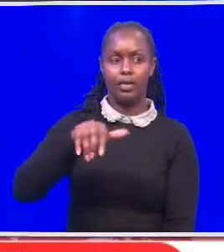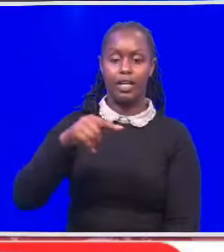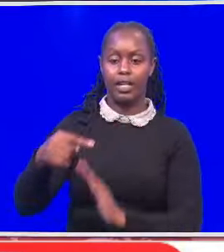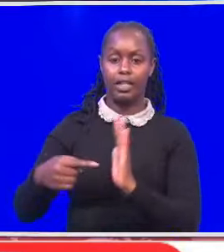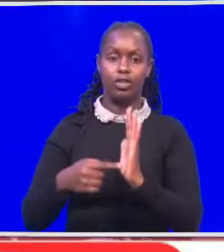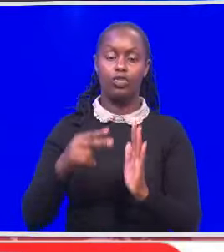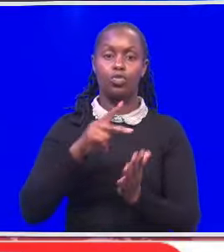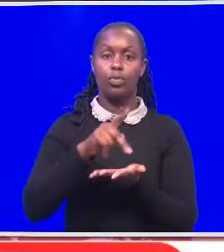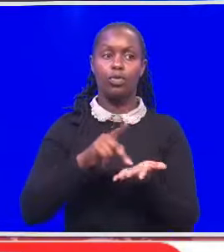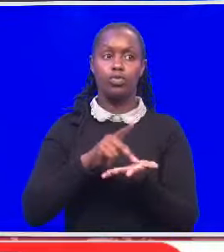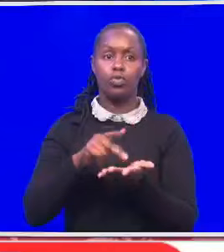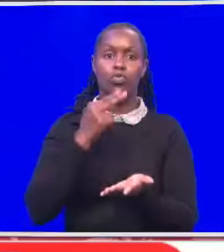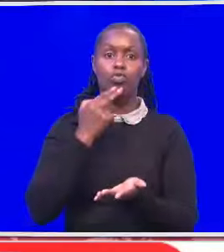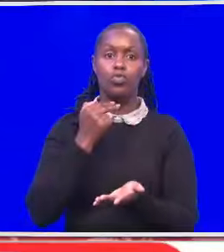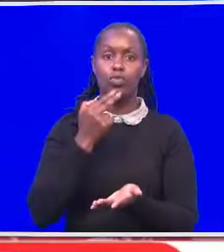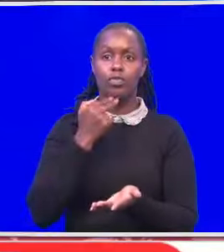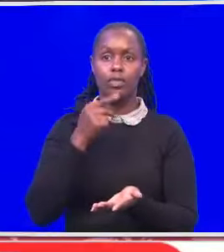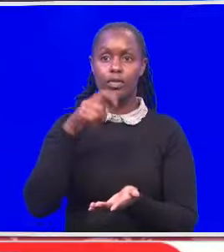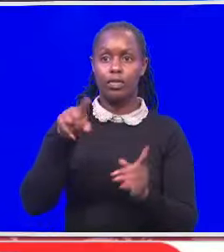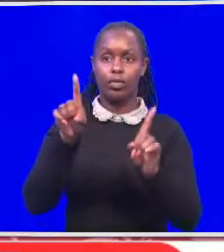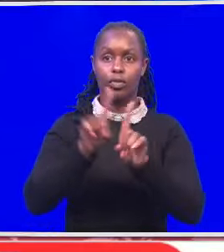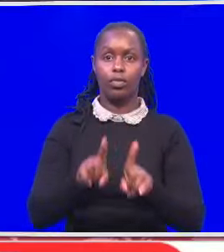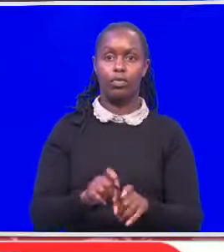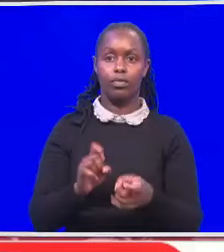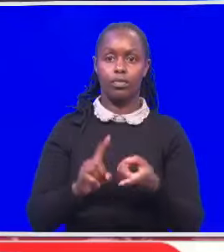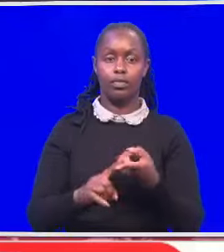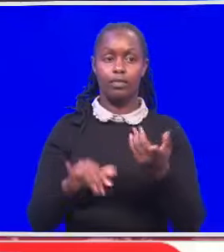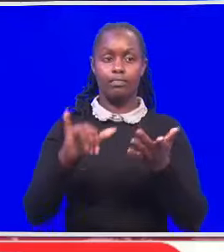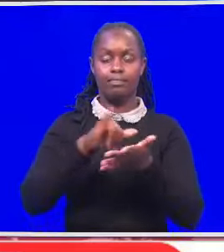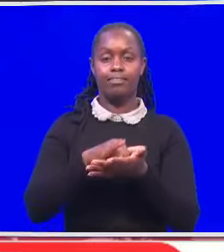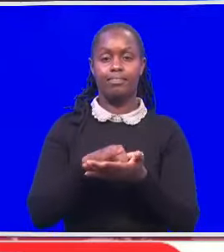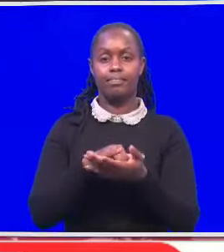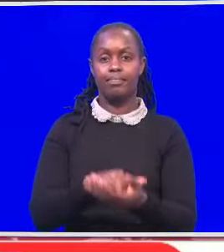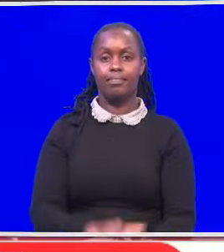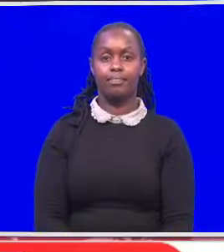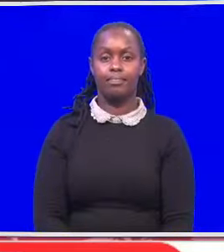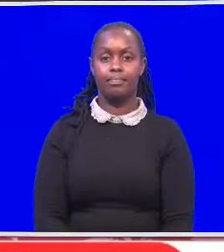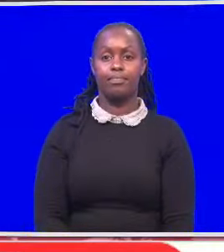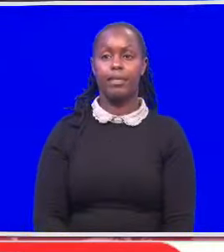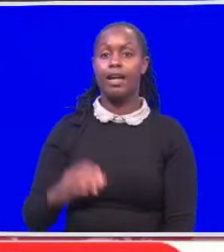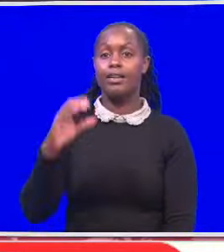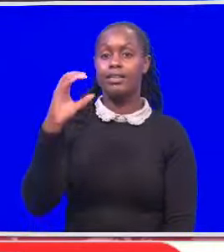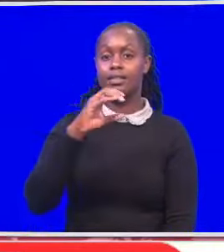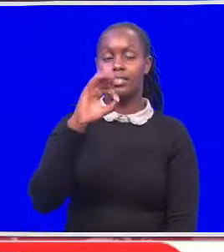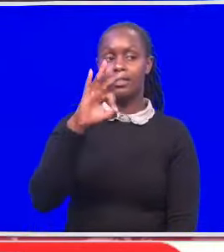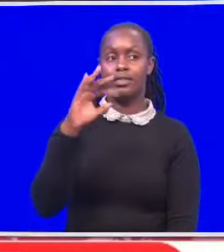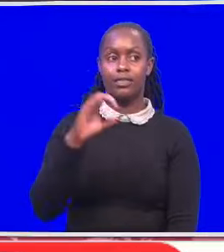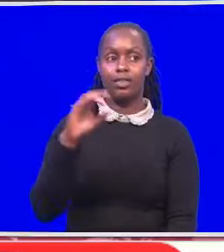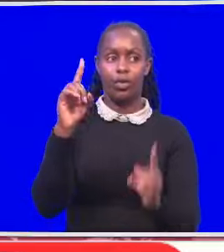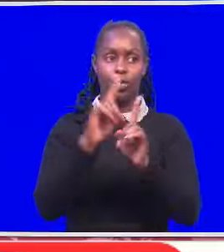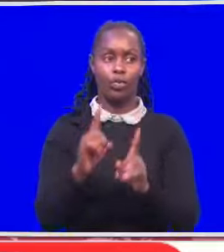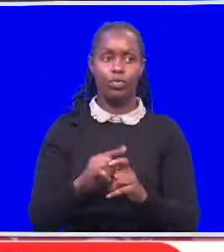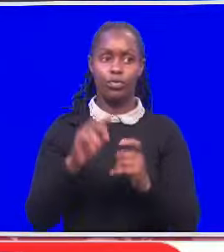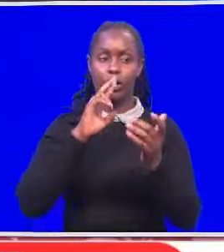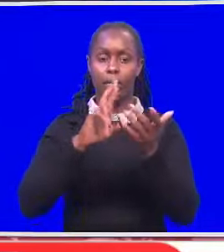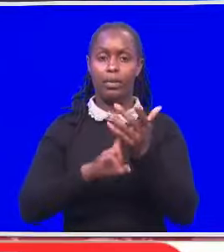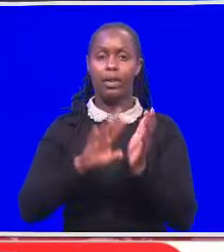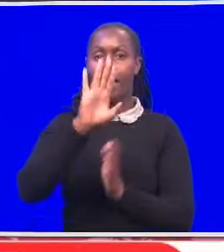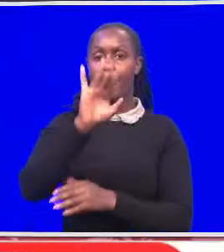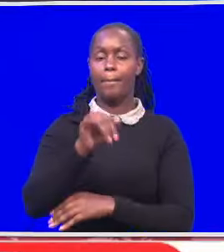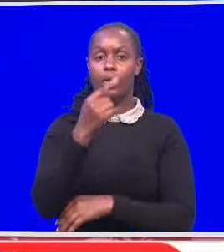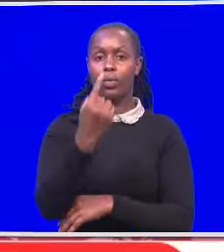contaminated sugar was uncovered at the privately owned container freight station, CFC Michelle Courts, and was allegedly imported by one